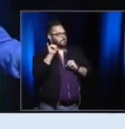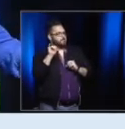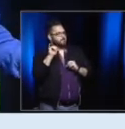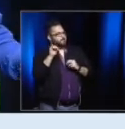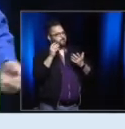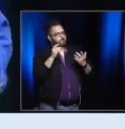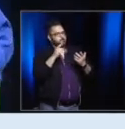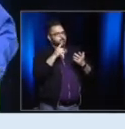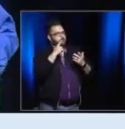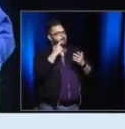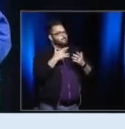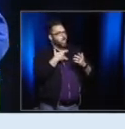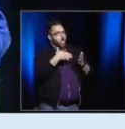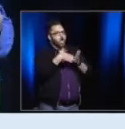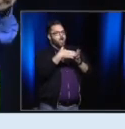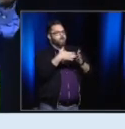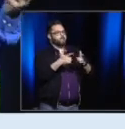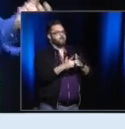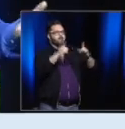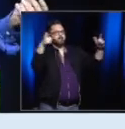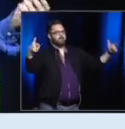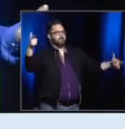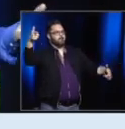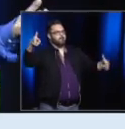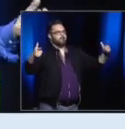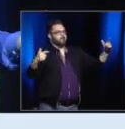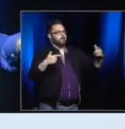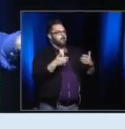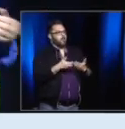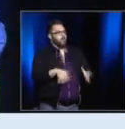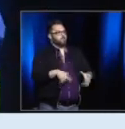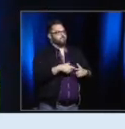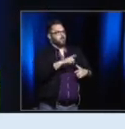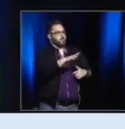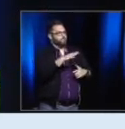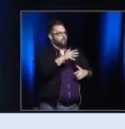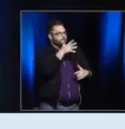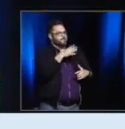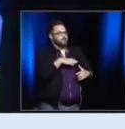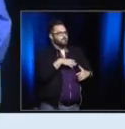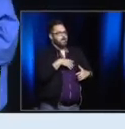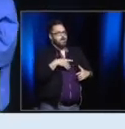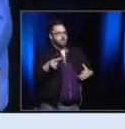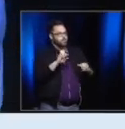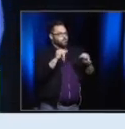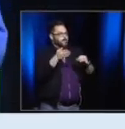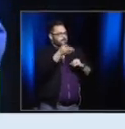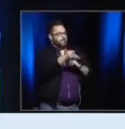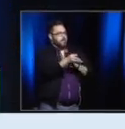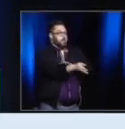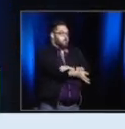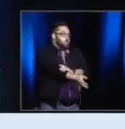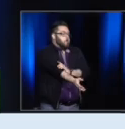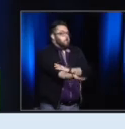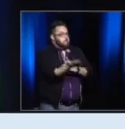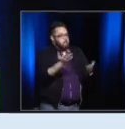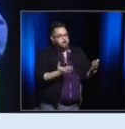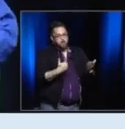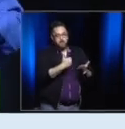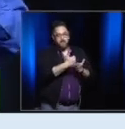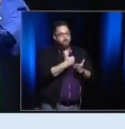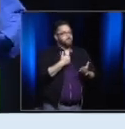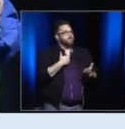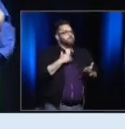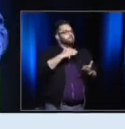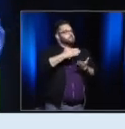spread out from each other. If you are the female and away from your second-order allies and you're attacked, it may help if you have other friends around.